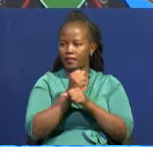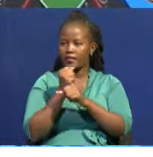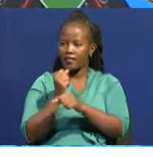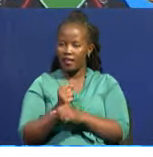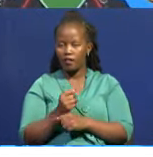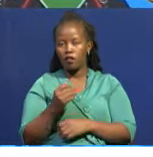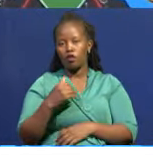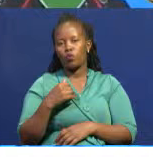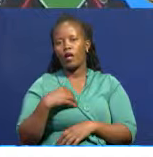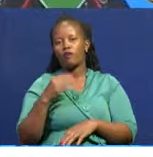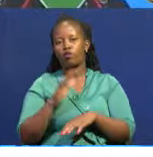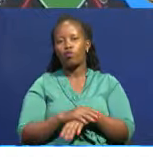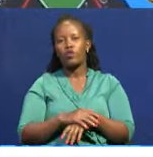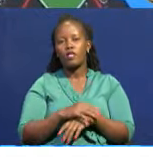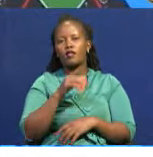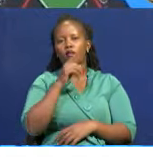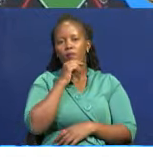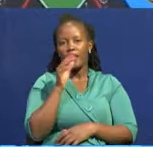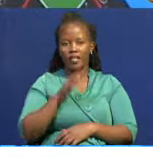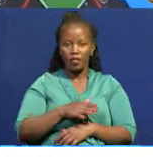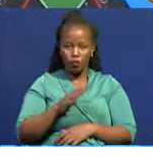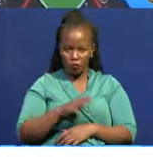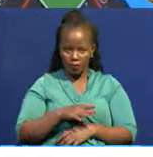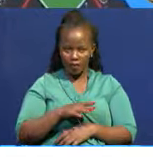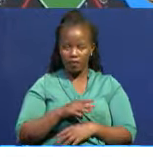good men and women out there